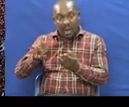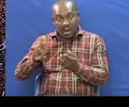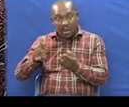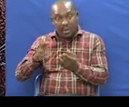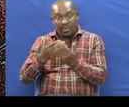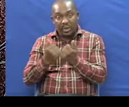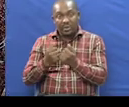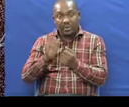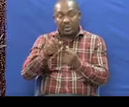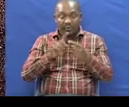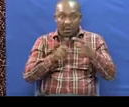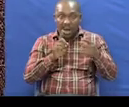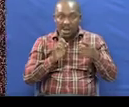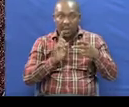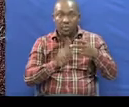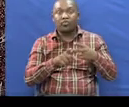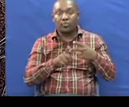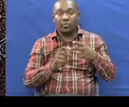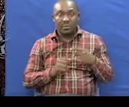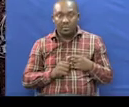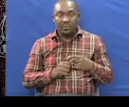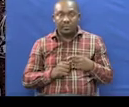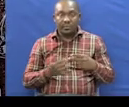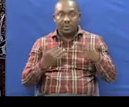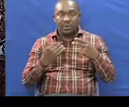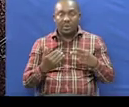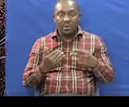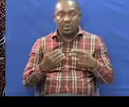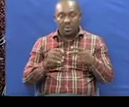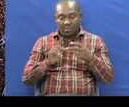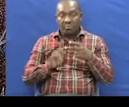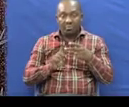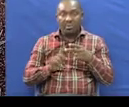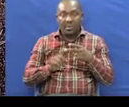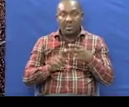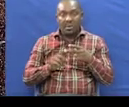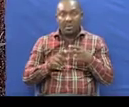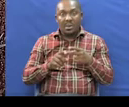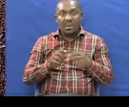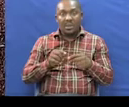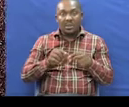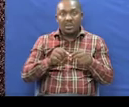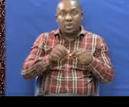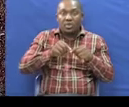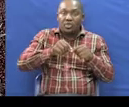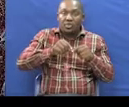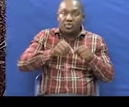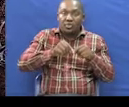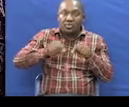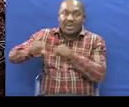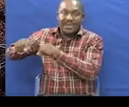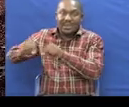We have copper 1 and copper 2. So therefore, copper is transition element.